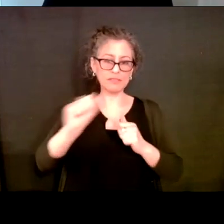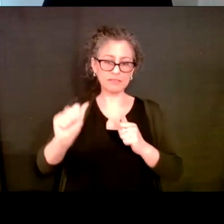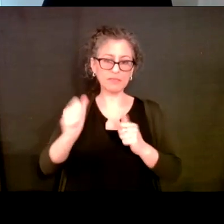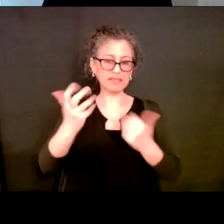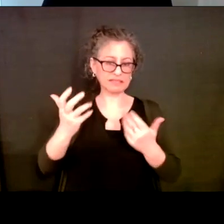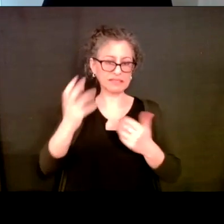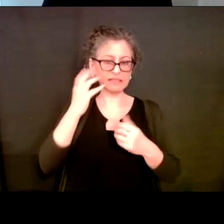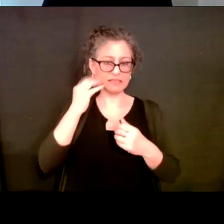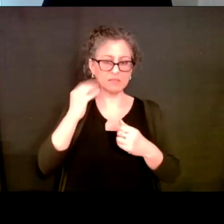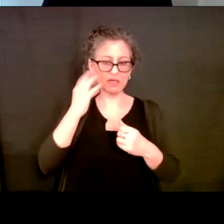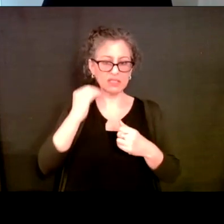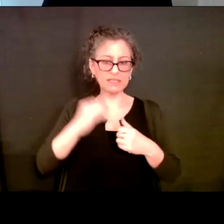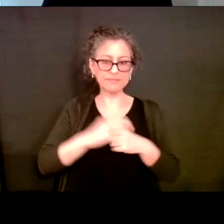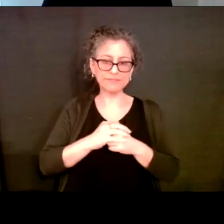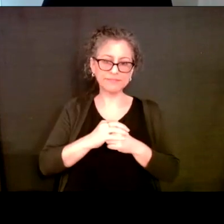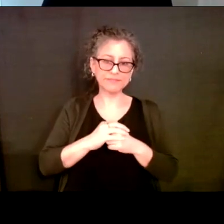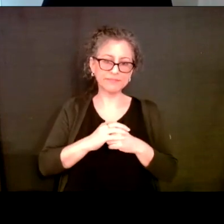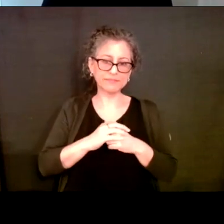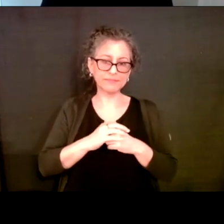experienced.